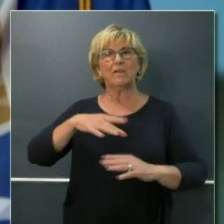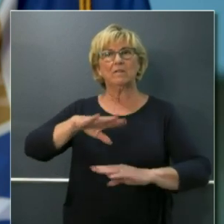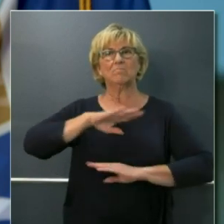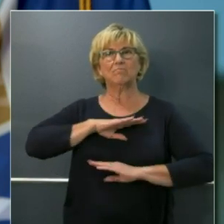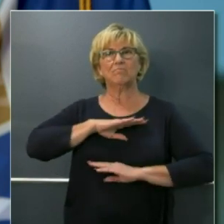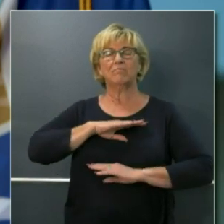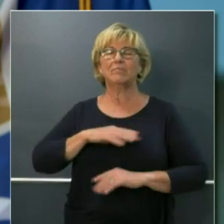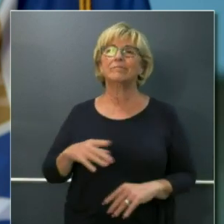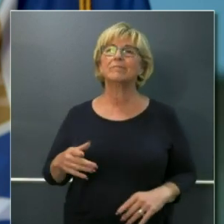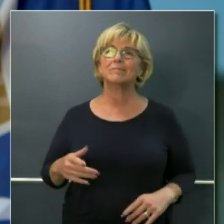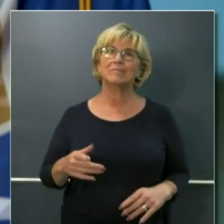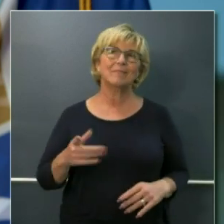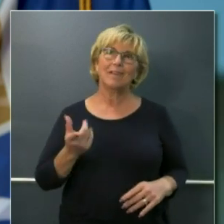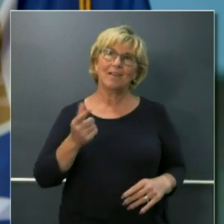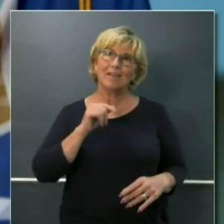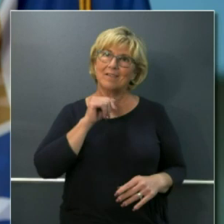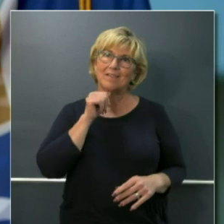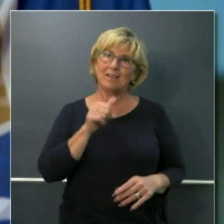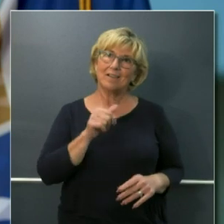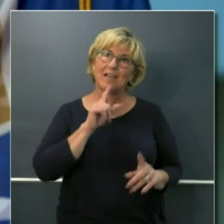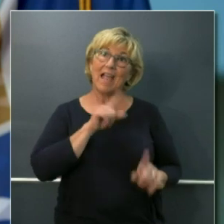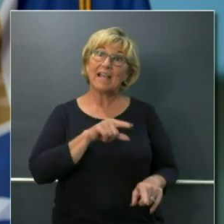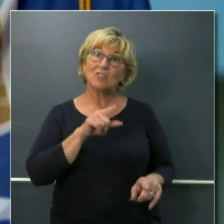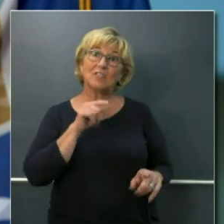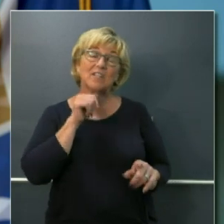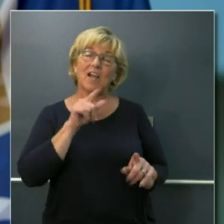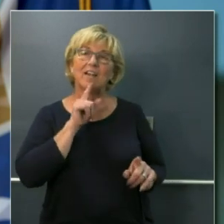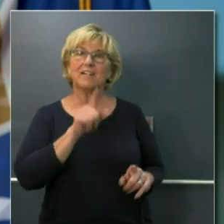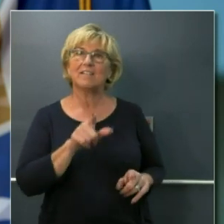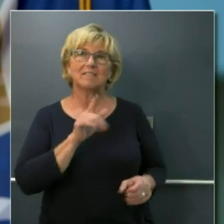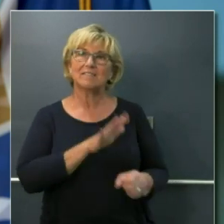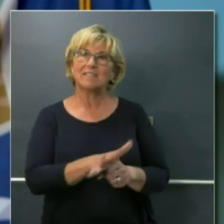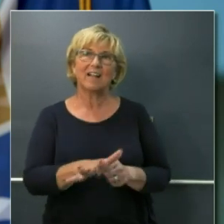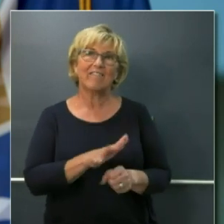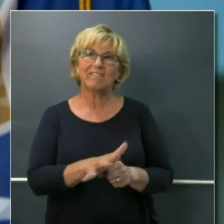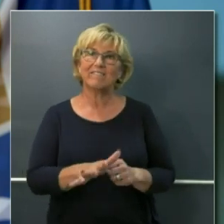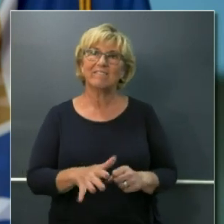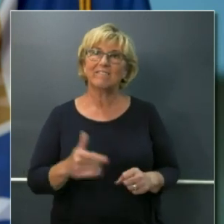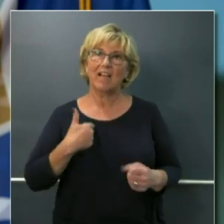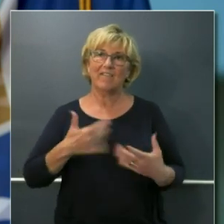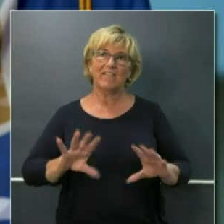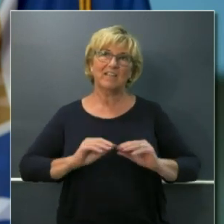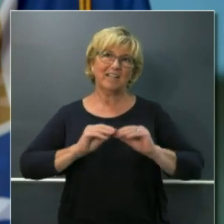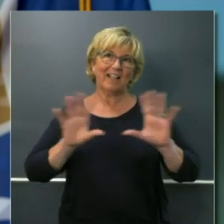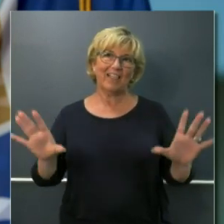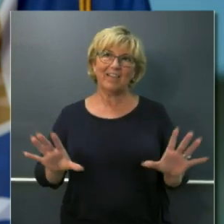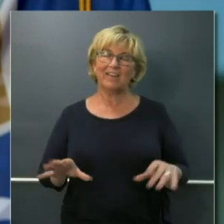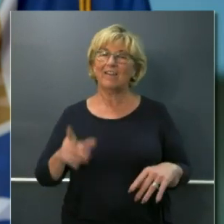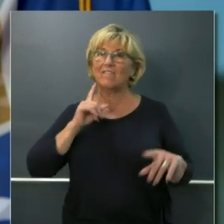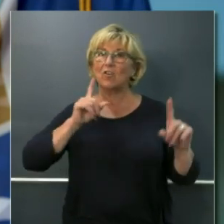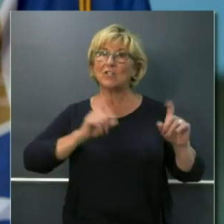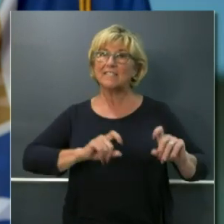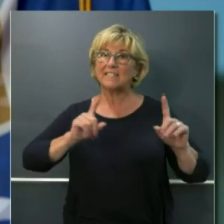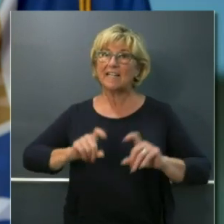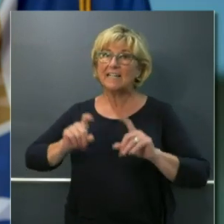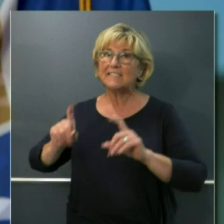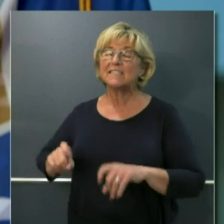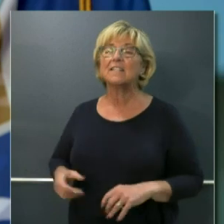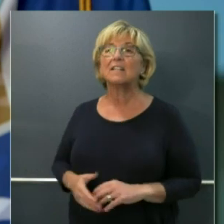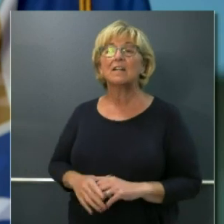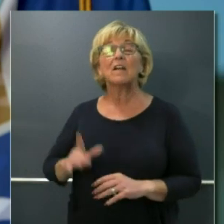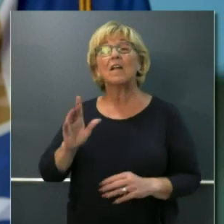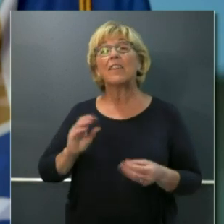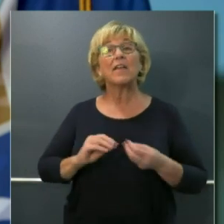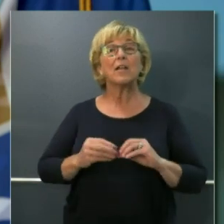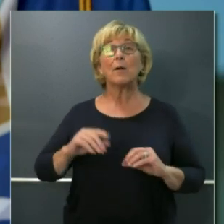A lot more. It's not enough. That's the honest truth. I've been very clear with the testing task force. One of their top